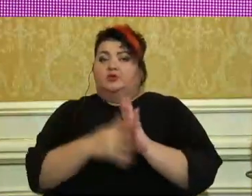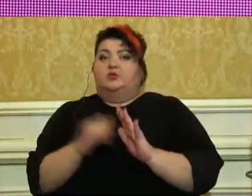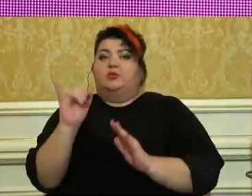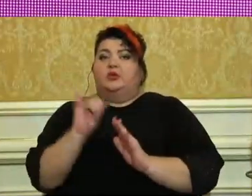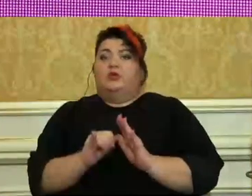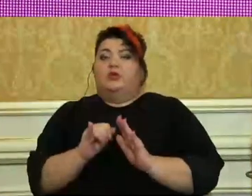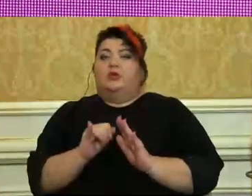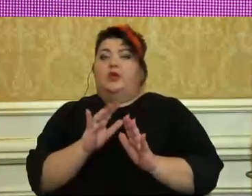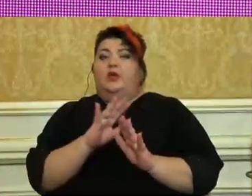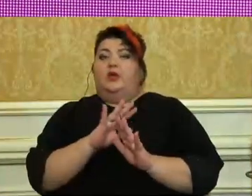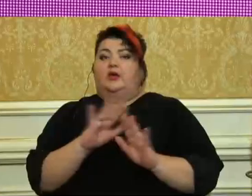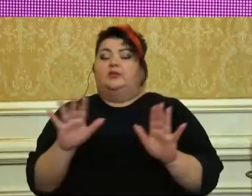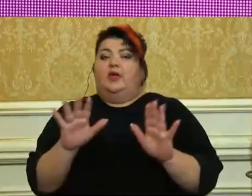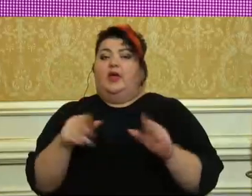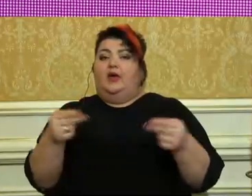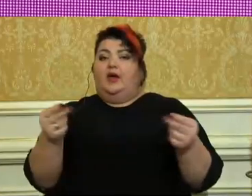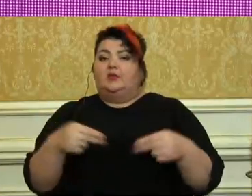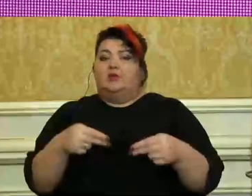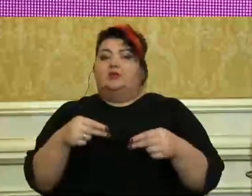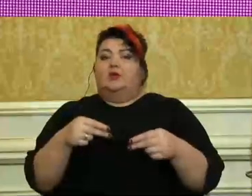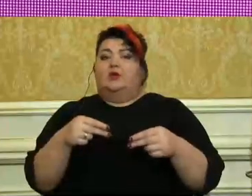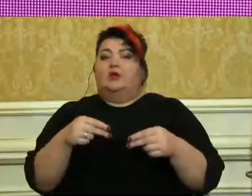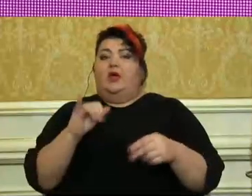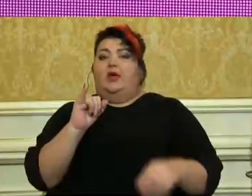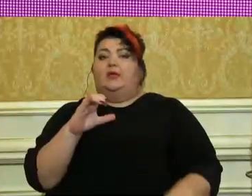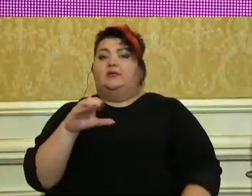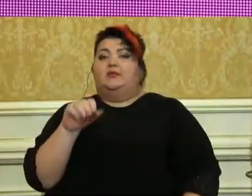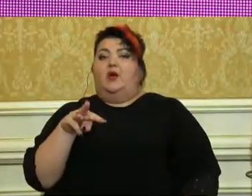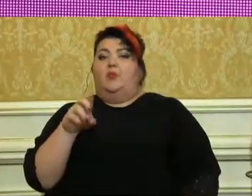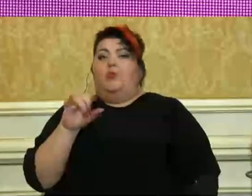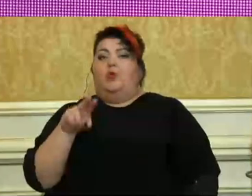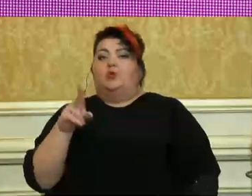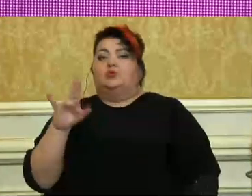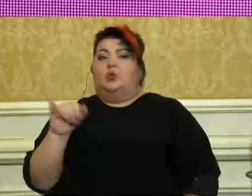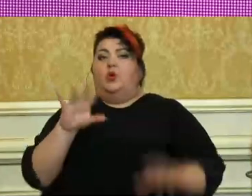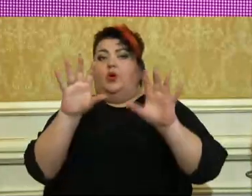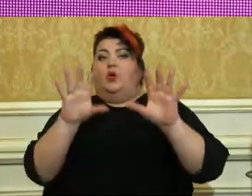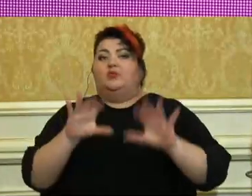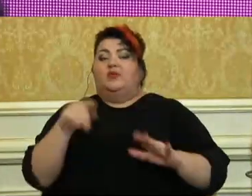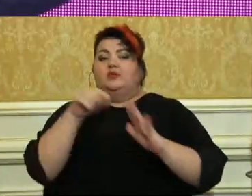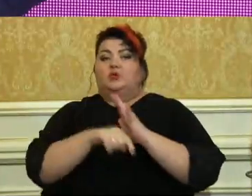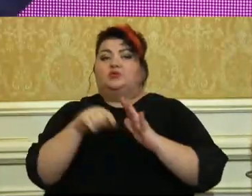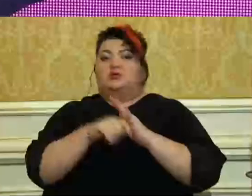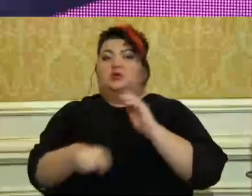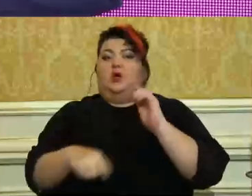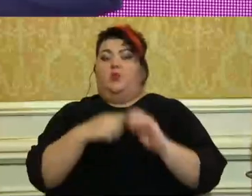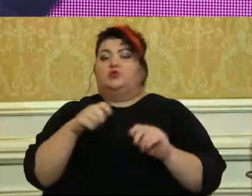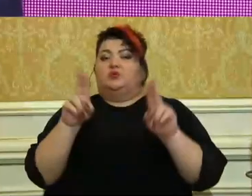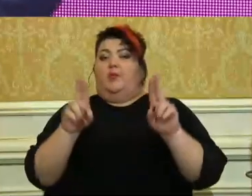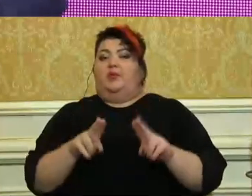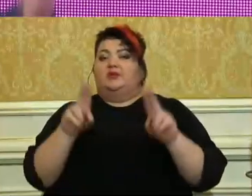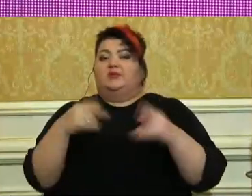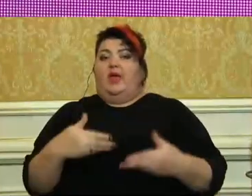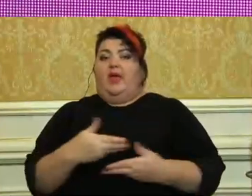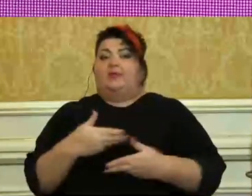Convention means not advancing the basis of gender equality in Ukraine and pleasing Putin. I